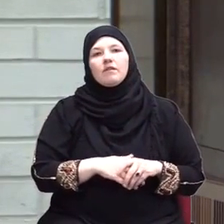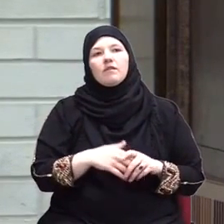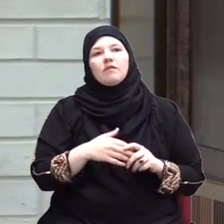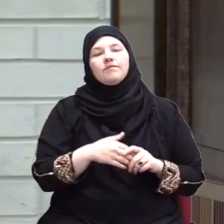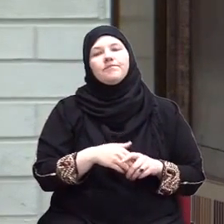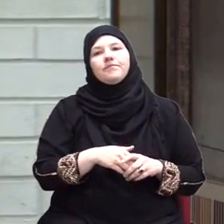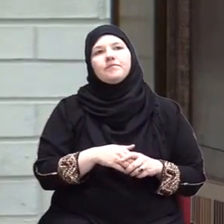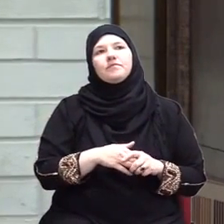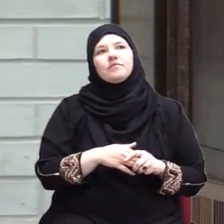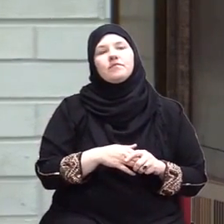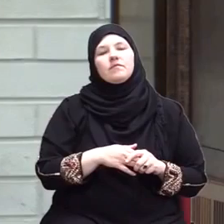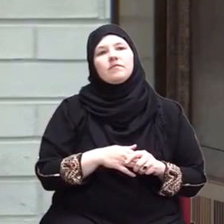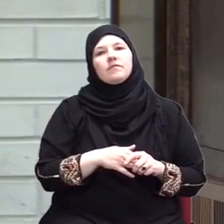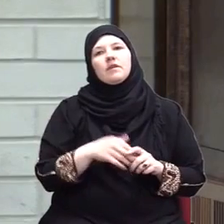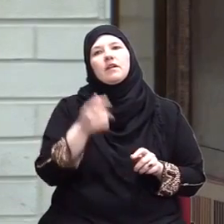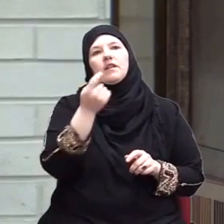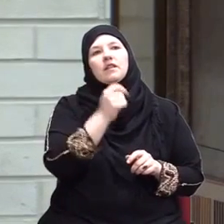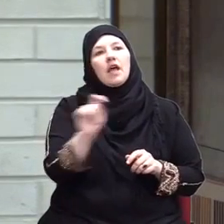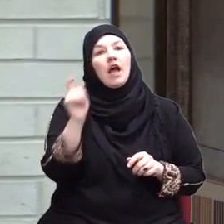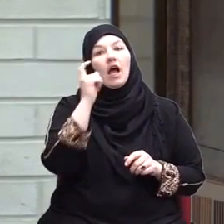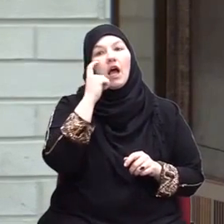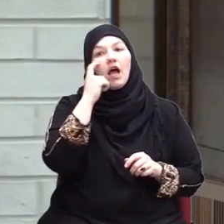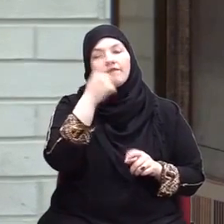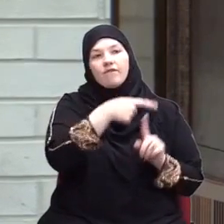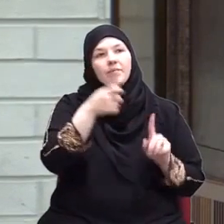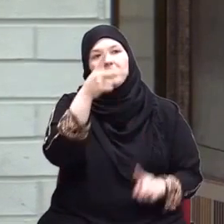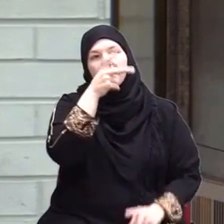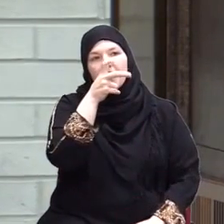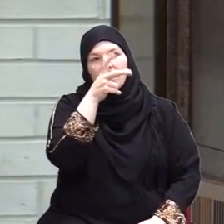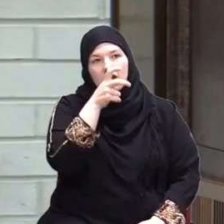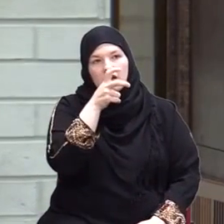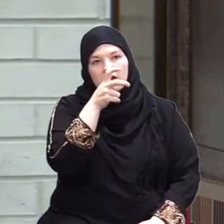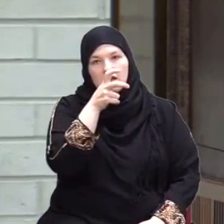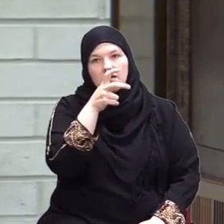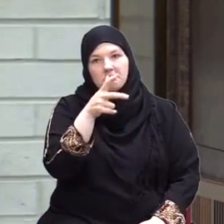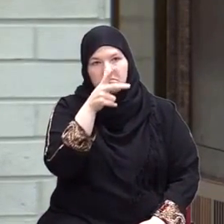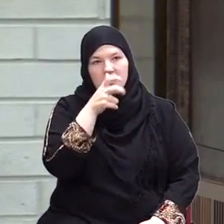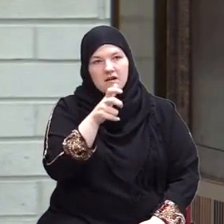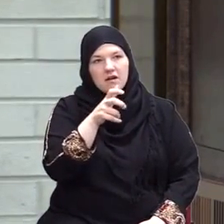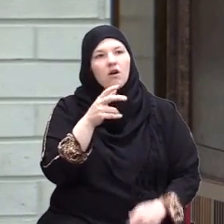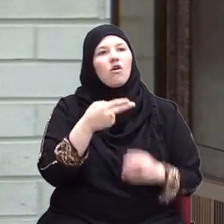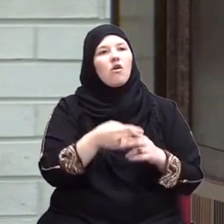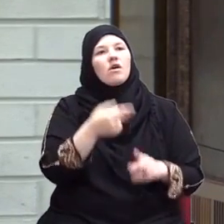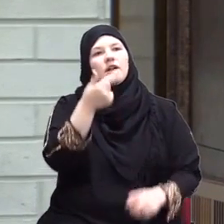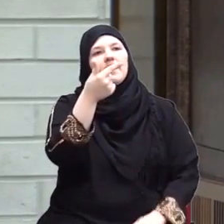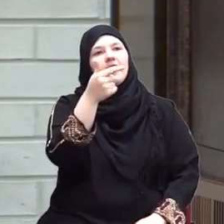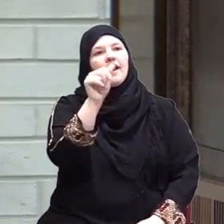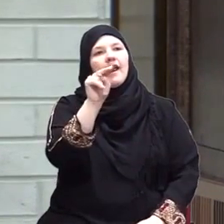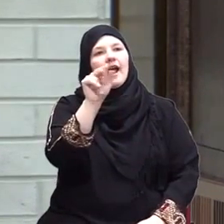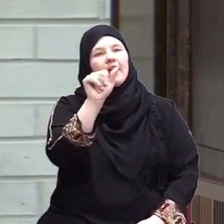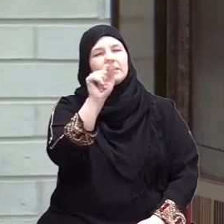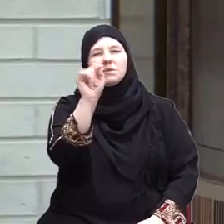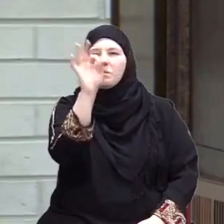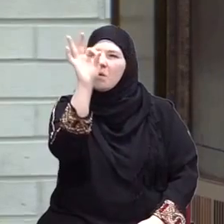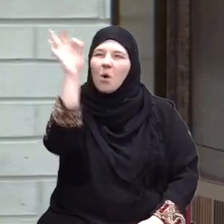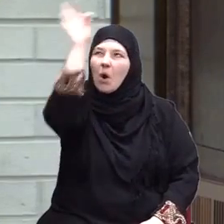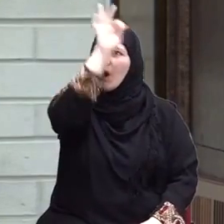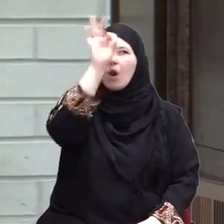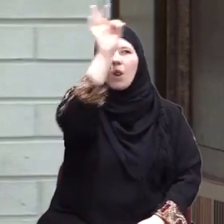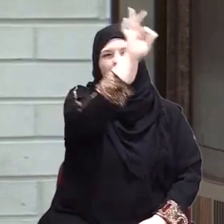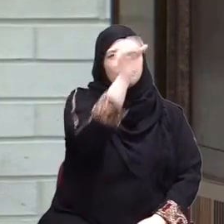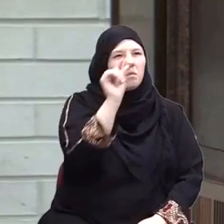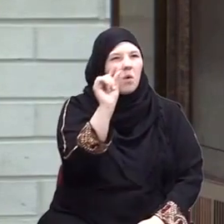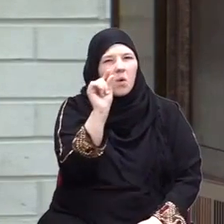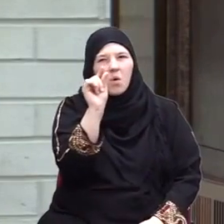the eye of the gnat has been studied. And one day, inshallah, I will get